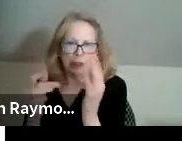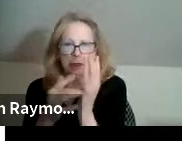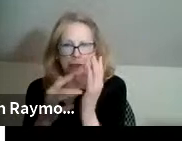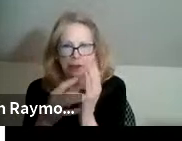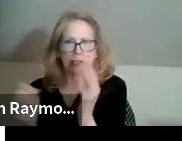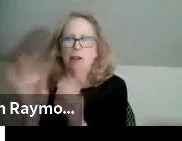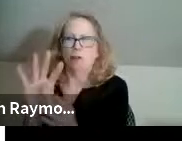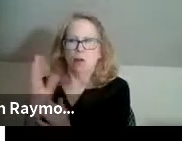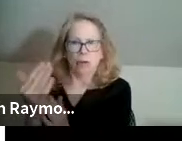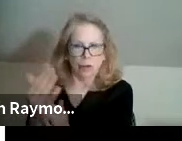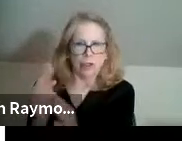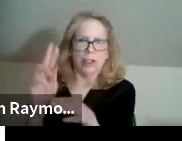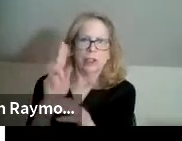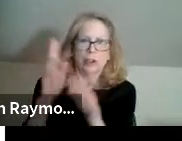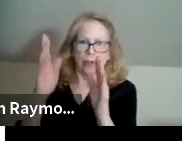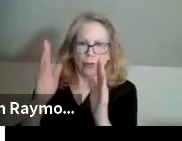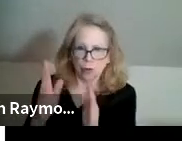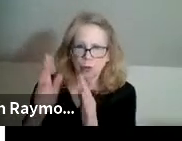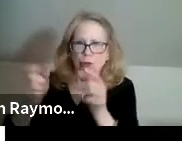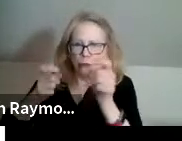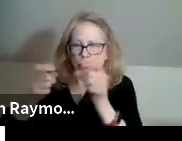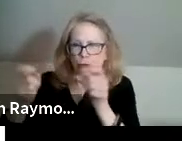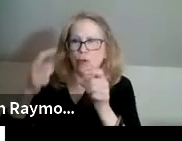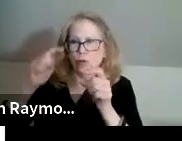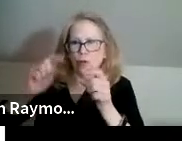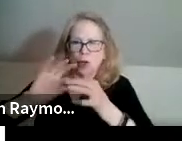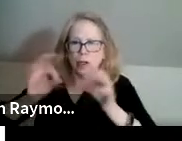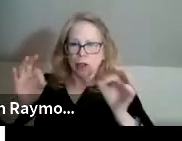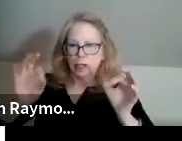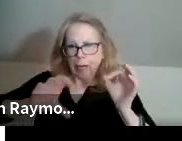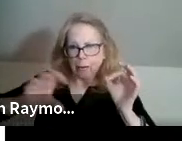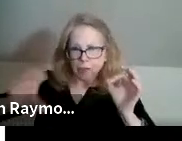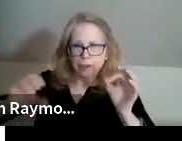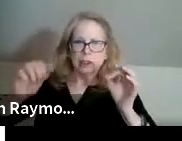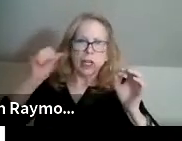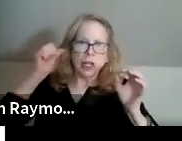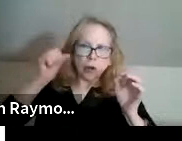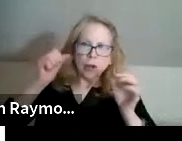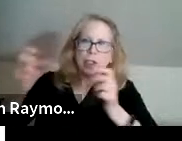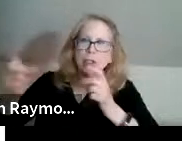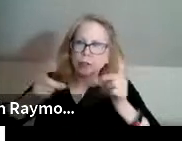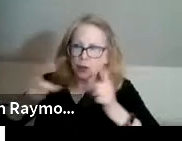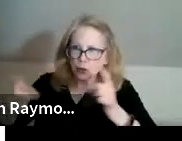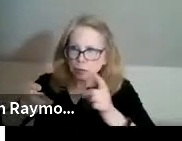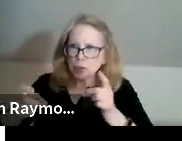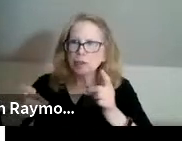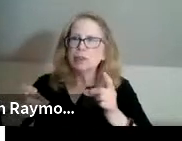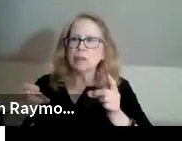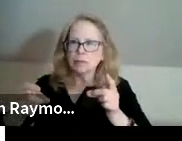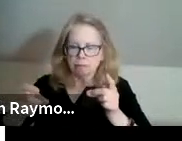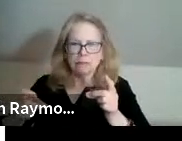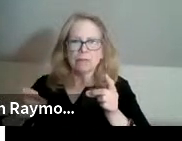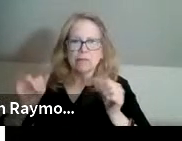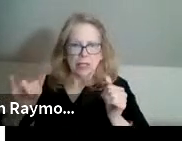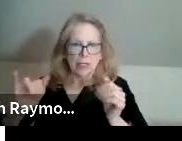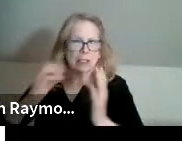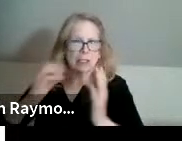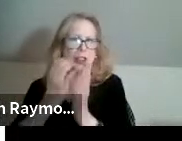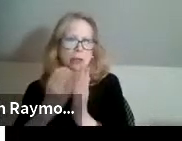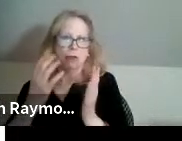and 415 is the user controls for captions and audio descriptions. Okay, that is Chapter